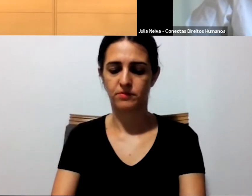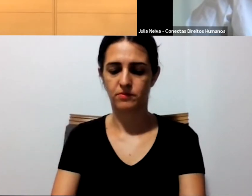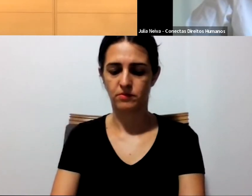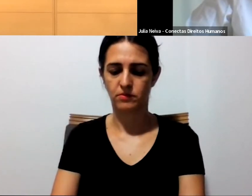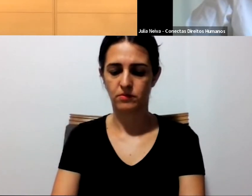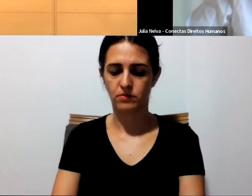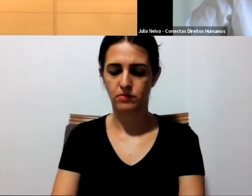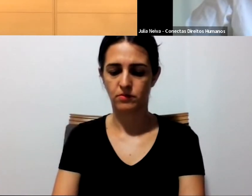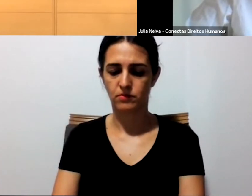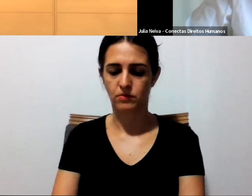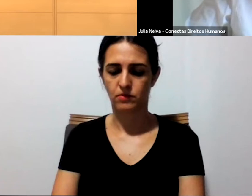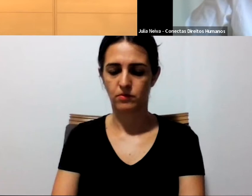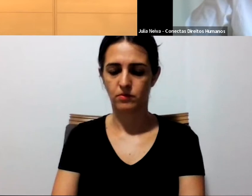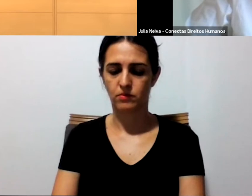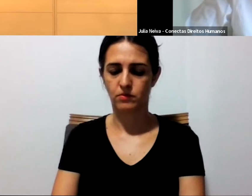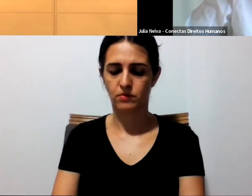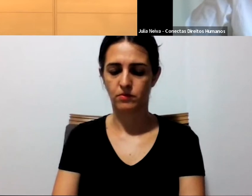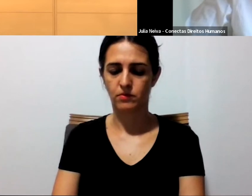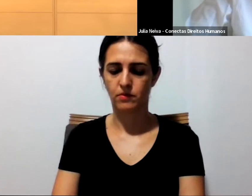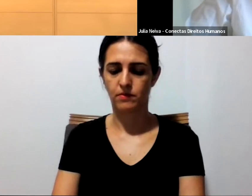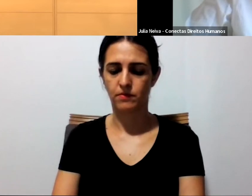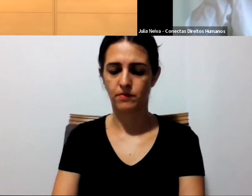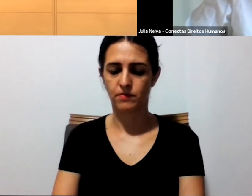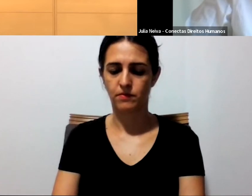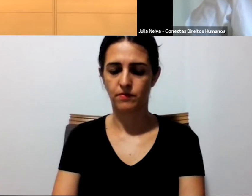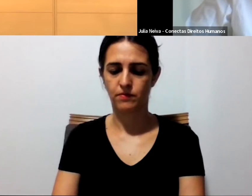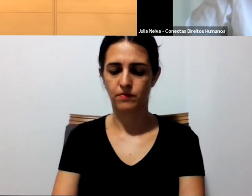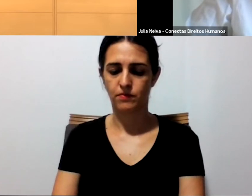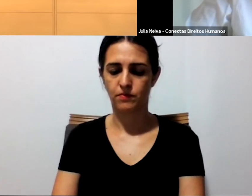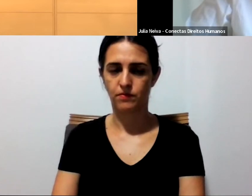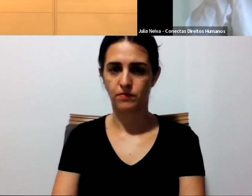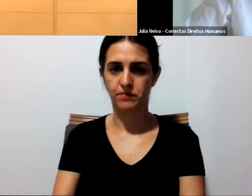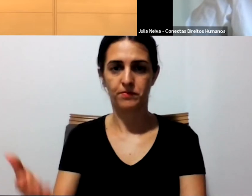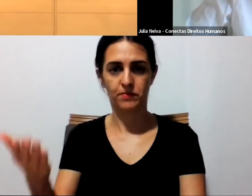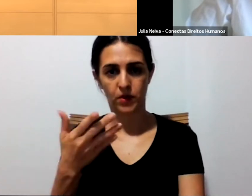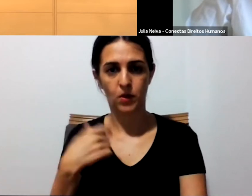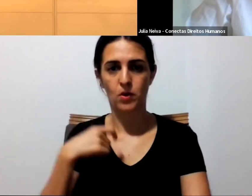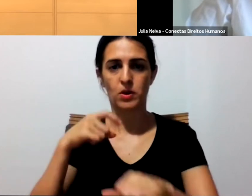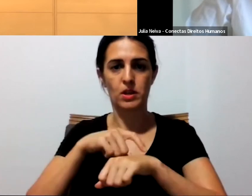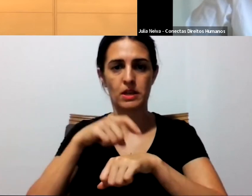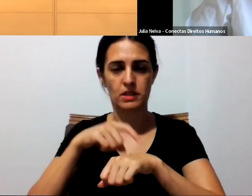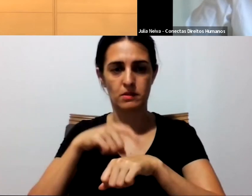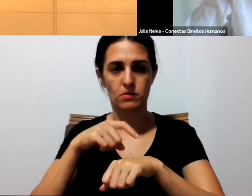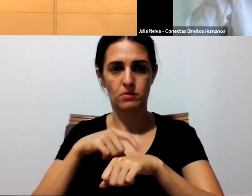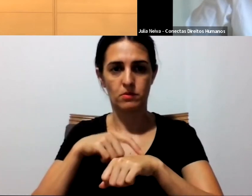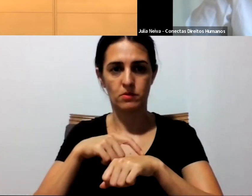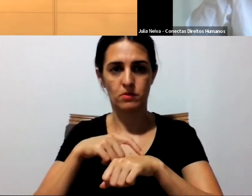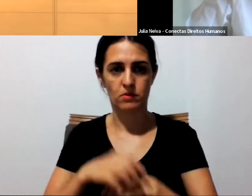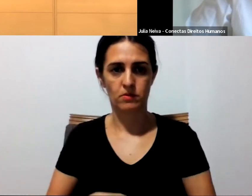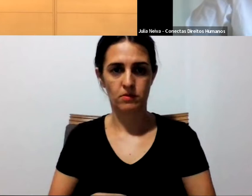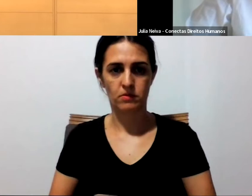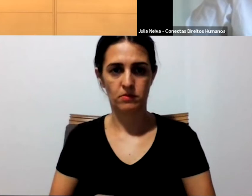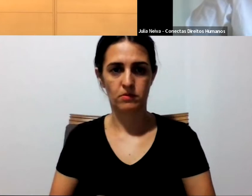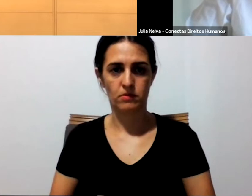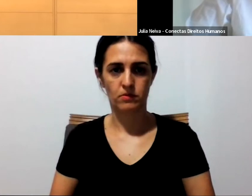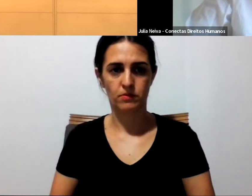finish of the race, but you photograph the beginning of the race in the OECD accession process. And then, of course, it depends which